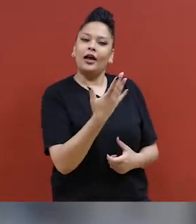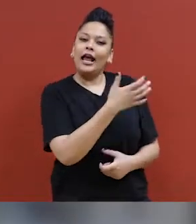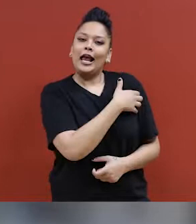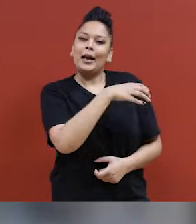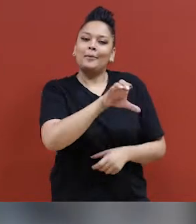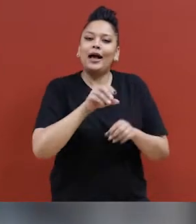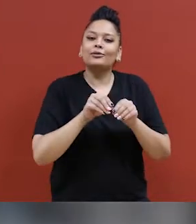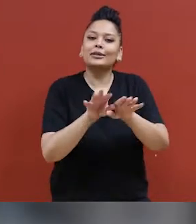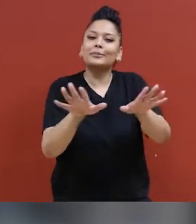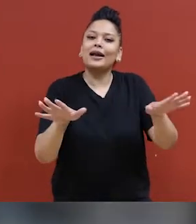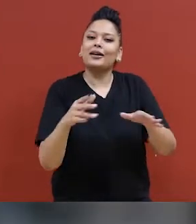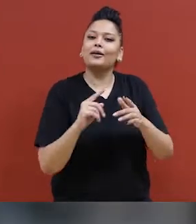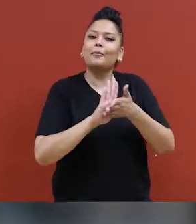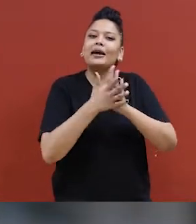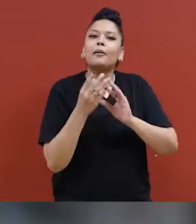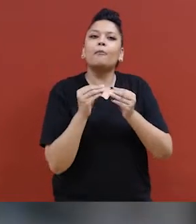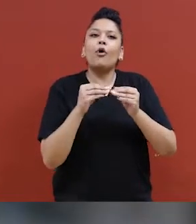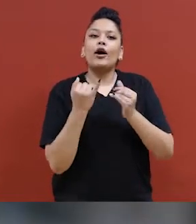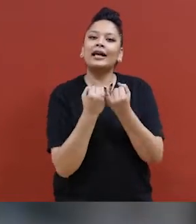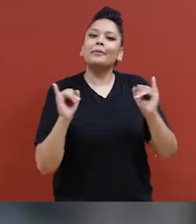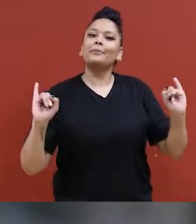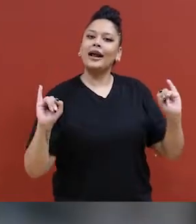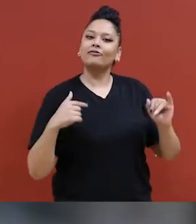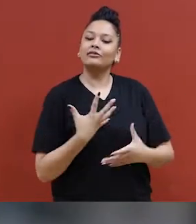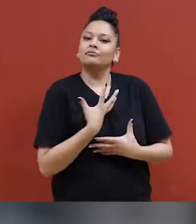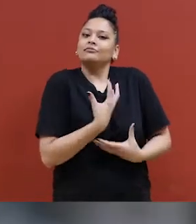empower myself and increase my independence. And